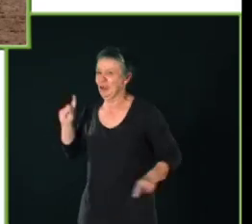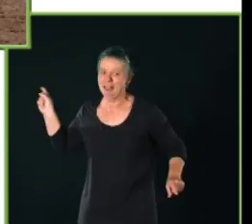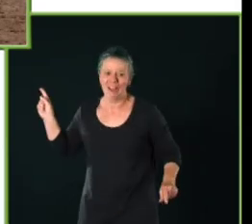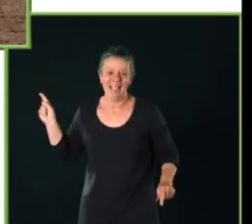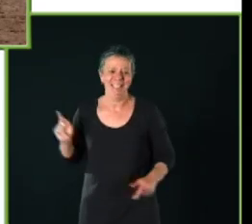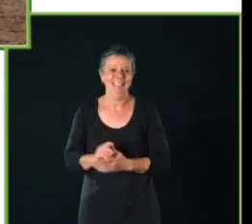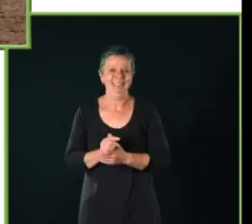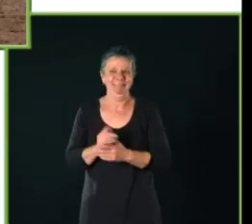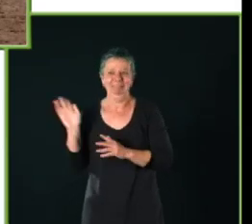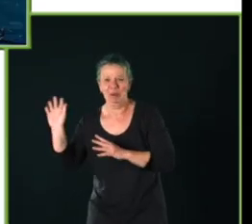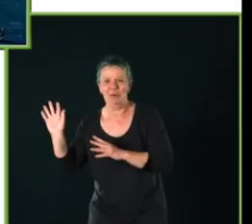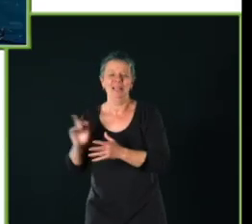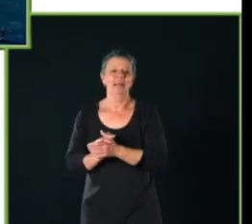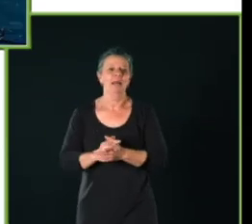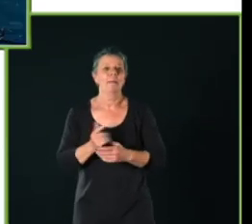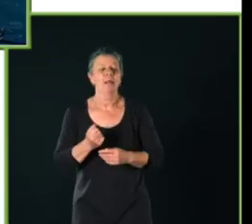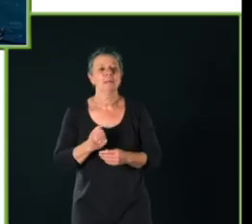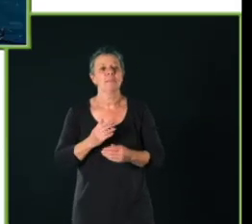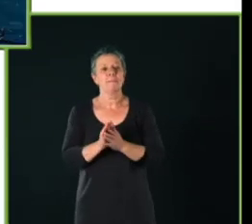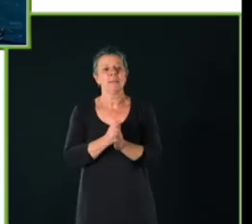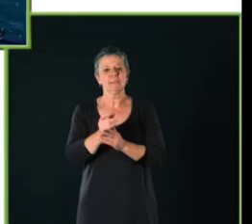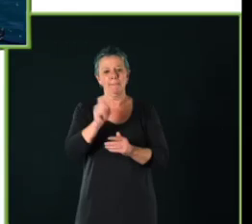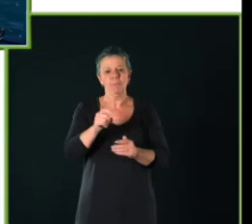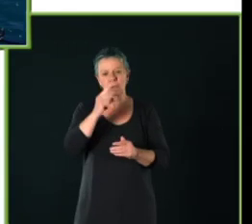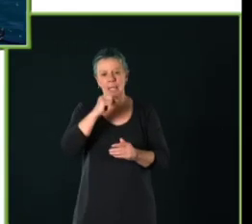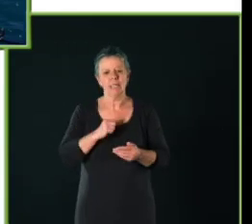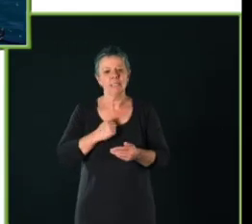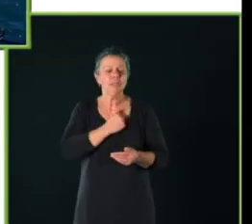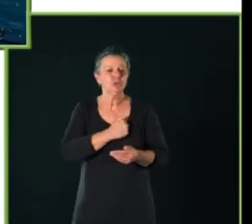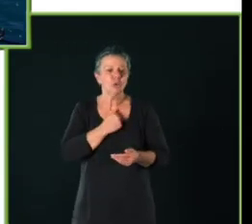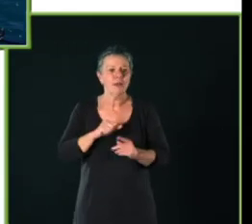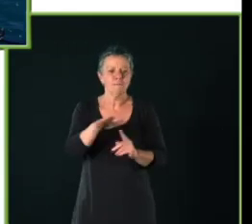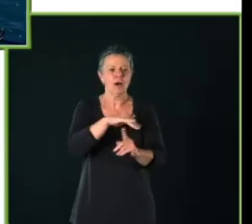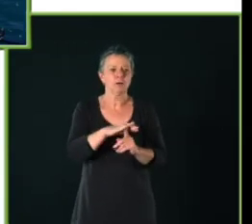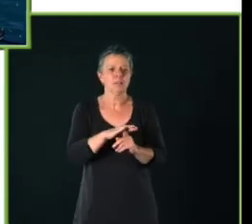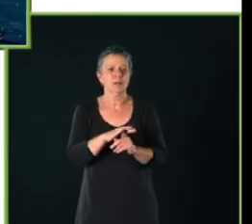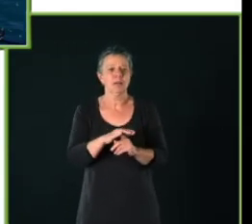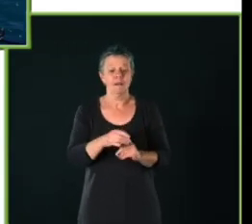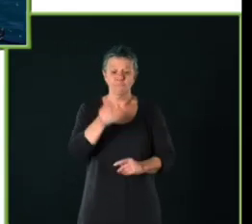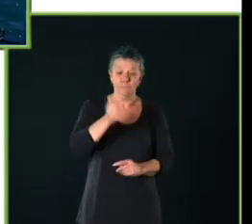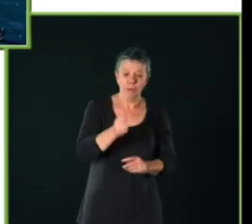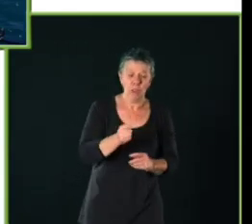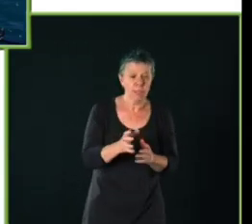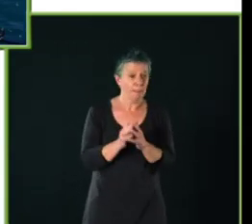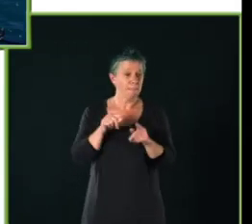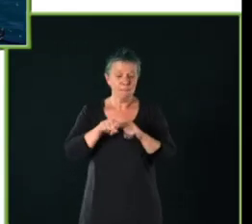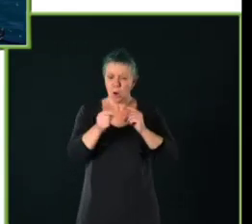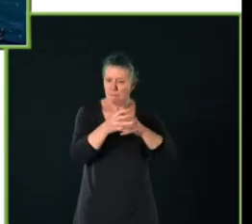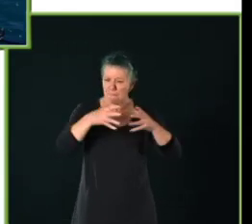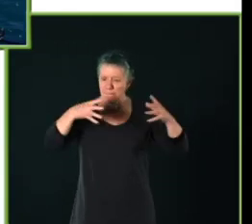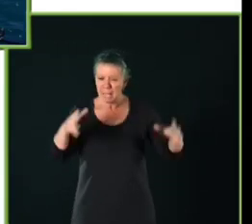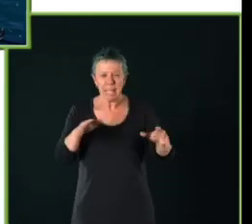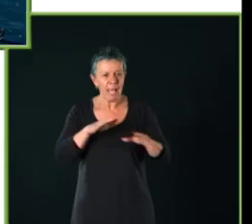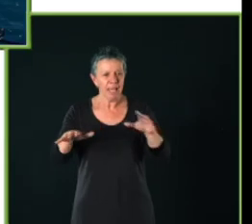So that people can enjoy the environment around there. Fishing is one of our biggest enjoyment. It is the single biggest recreation